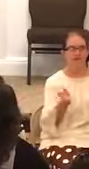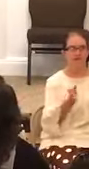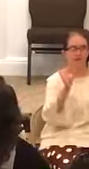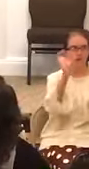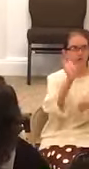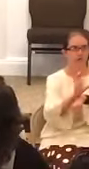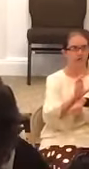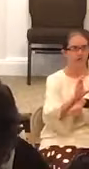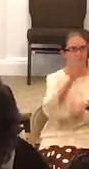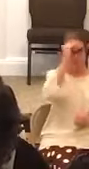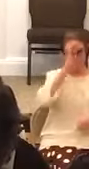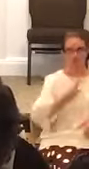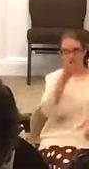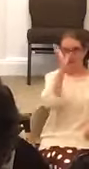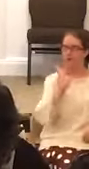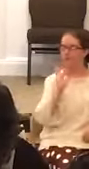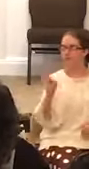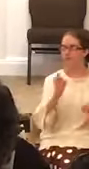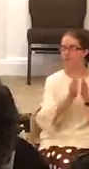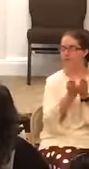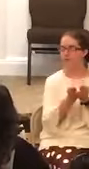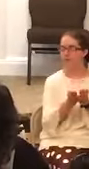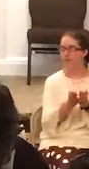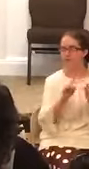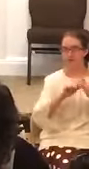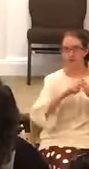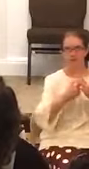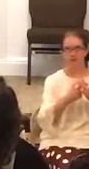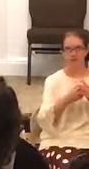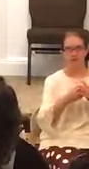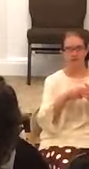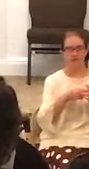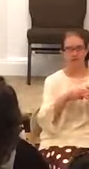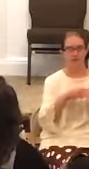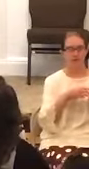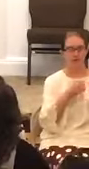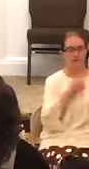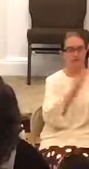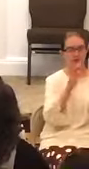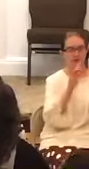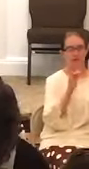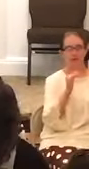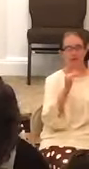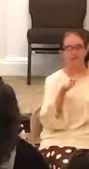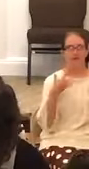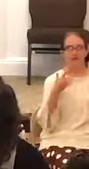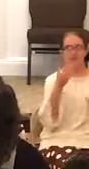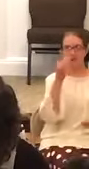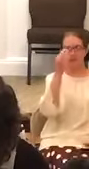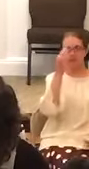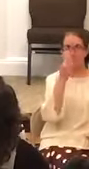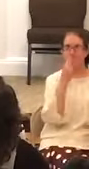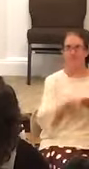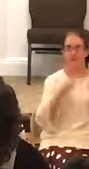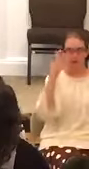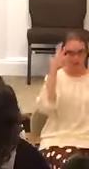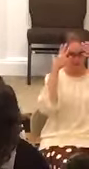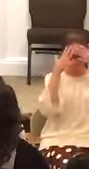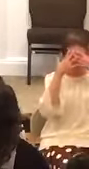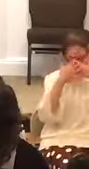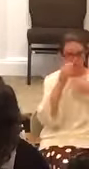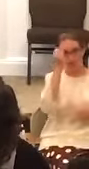house of God and a man of God preaches the word to him, it begins convicting his heart and he begins to feel bad. And there's a darkness that covers